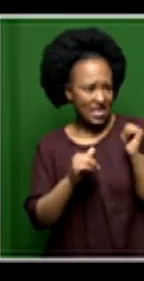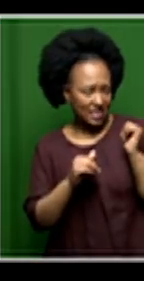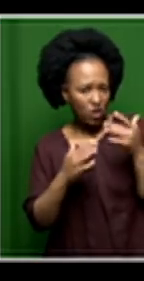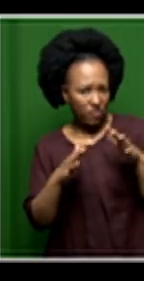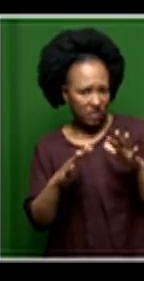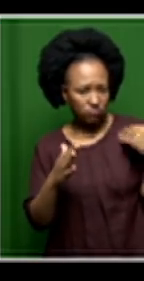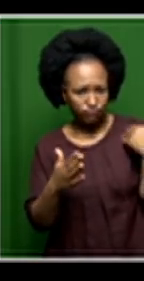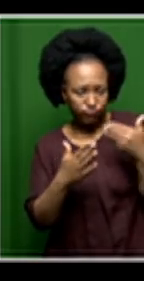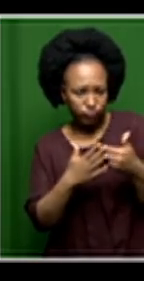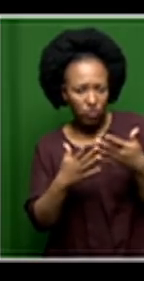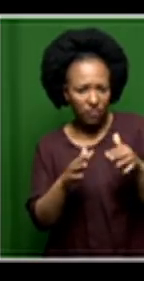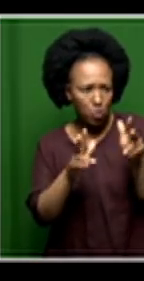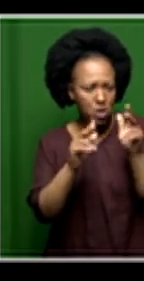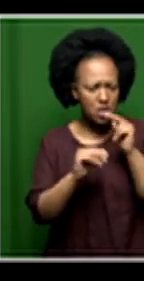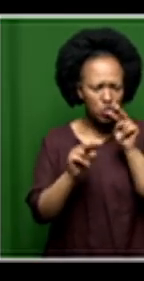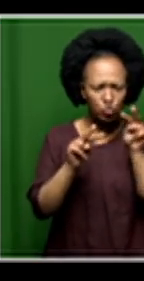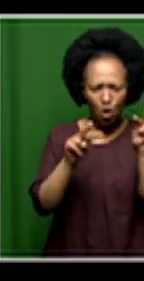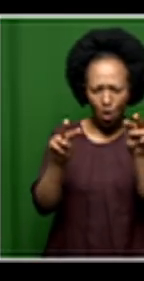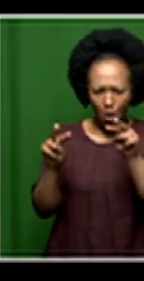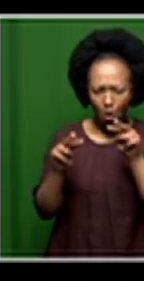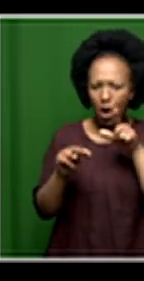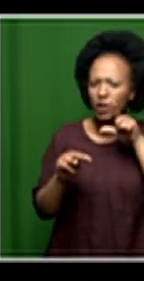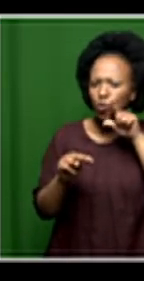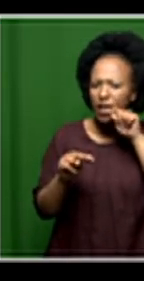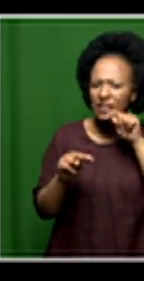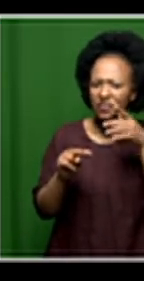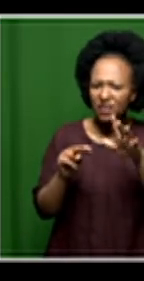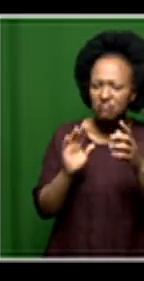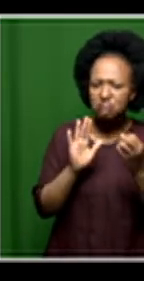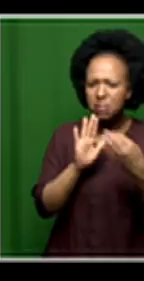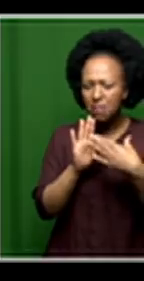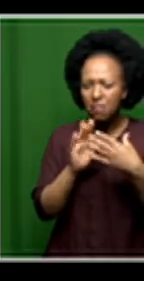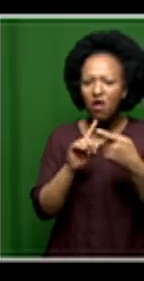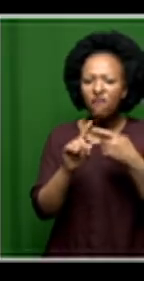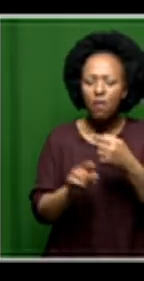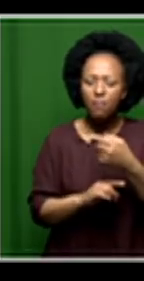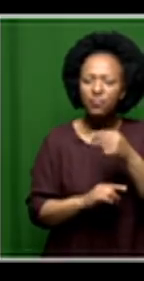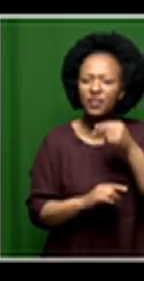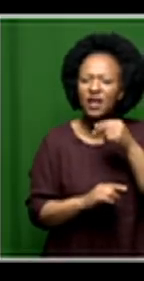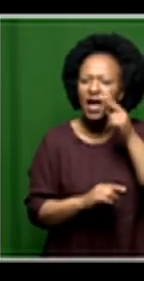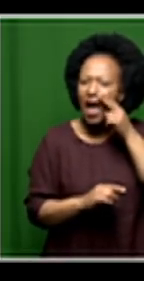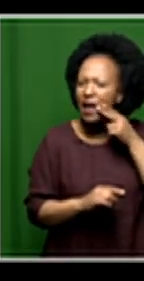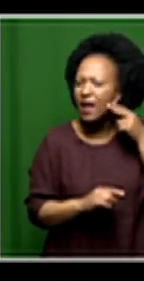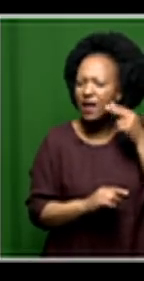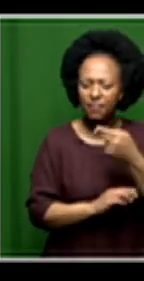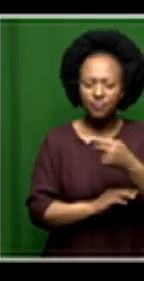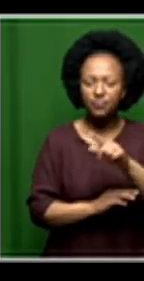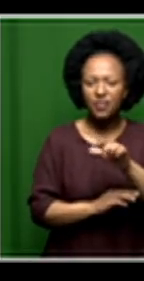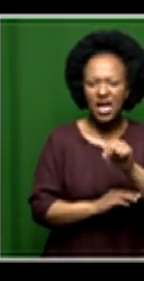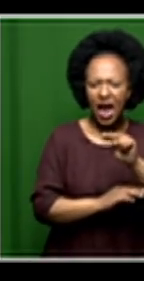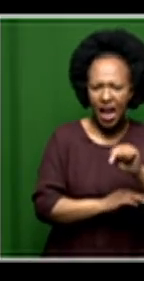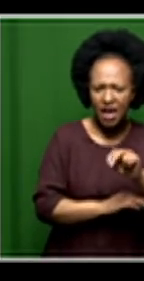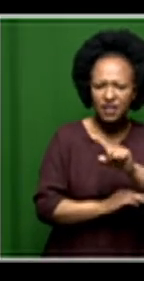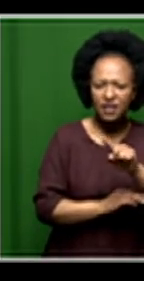yesterday, and while we were there, we saw this thread of tweets coming out from Helen Ziller. And Helen Ziller was kind of coming